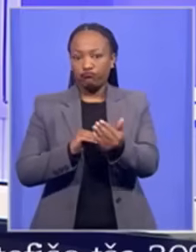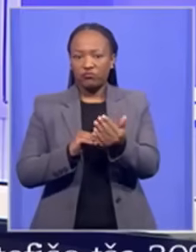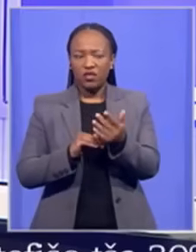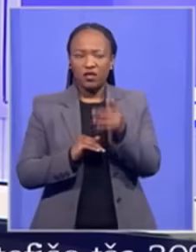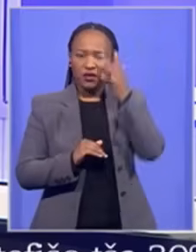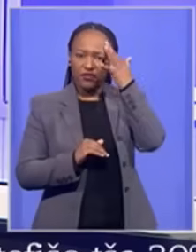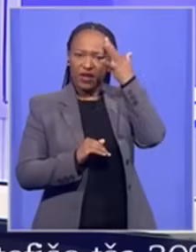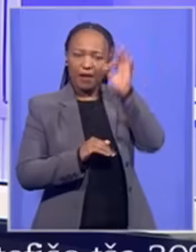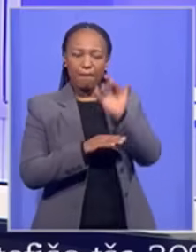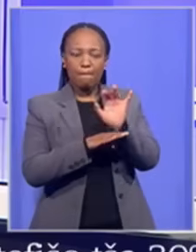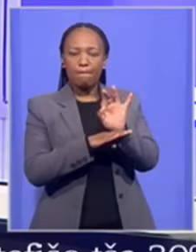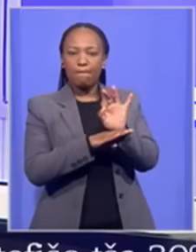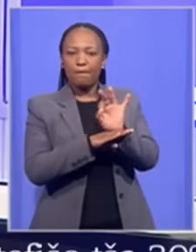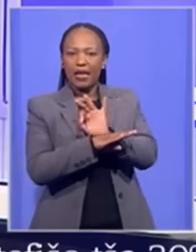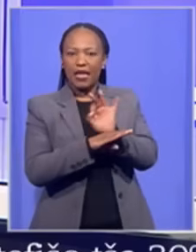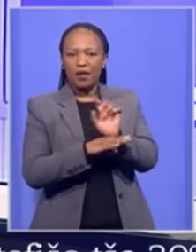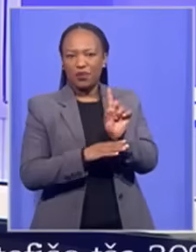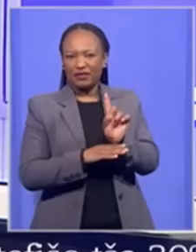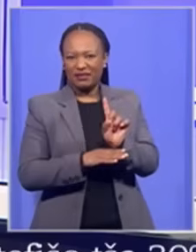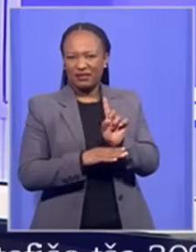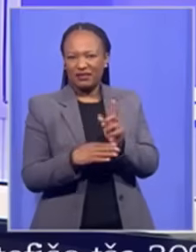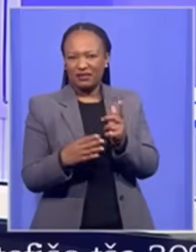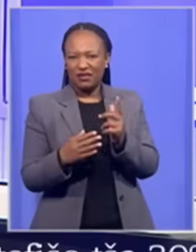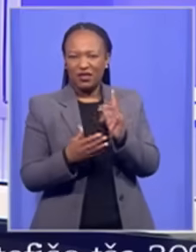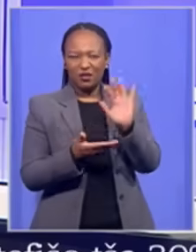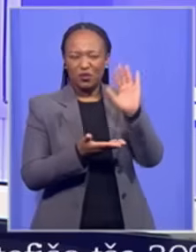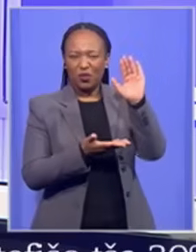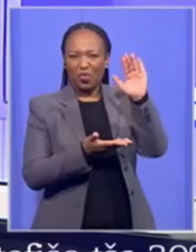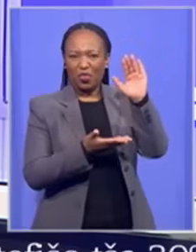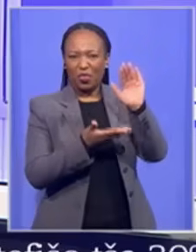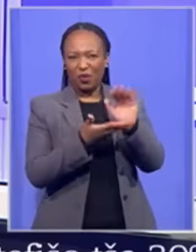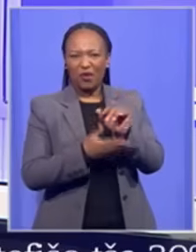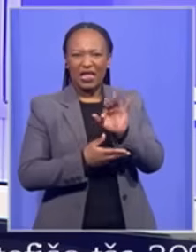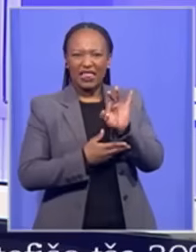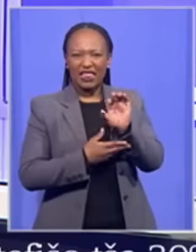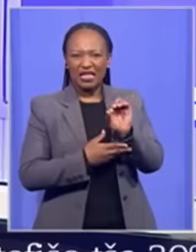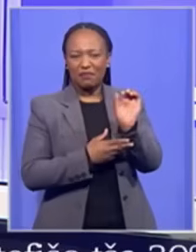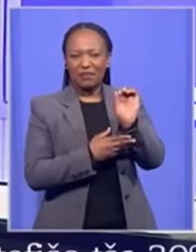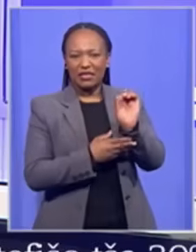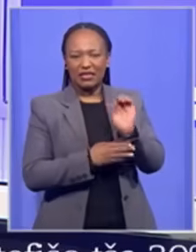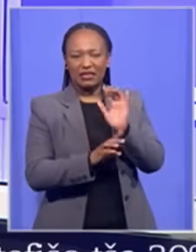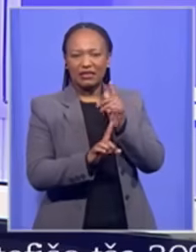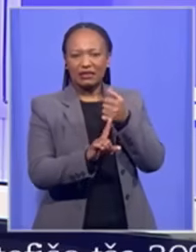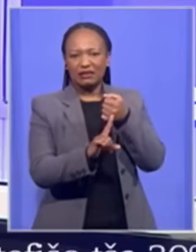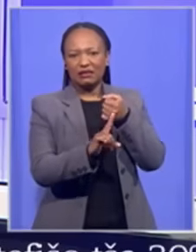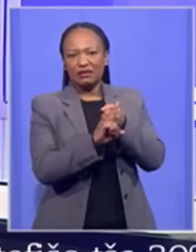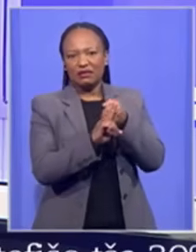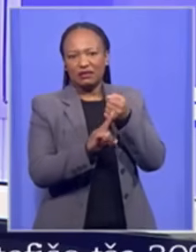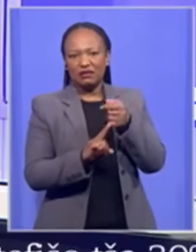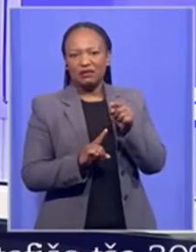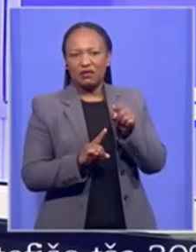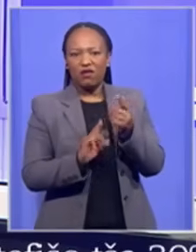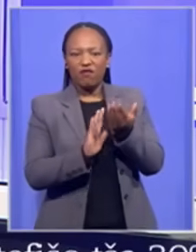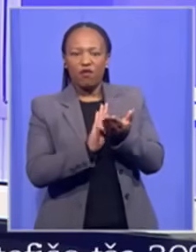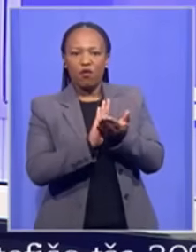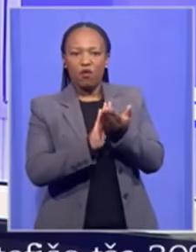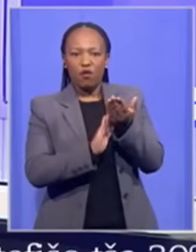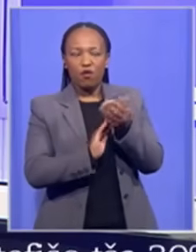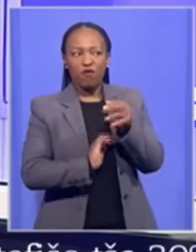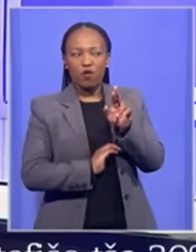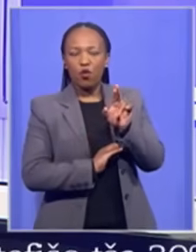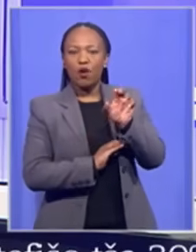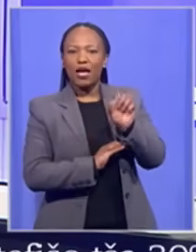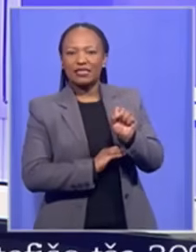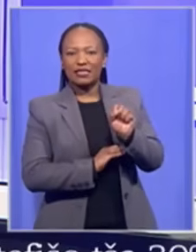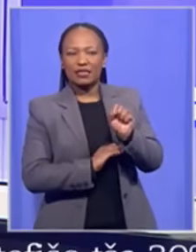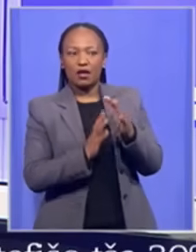mmušo leo sanlago ke go le tšea go fokotša khuetšo ye ya diperesente tše 30 ya go hlatlošwa ga ditifišo tša Amerika